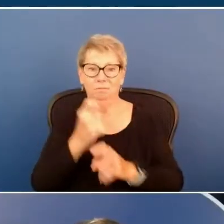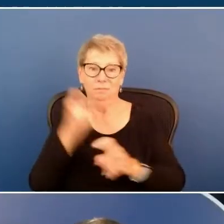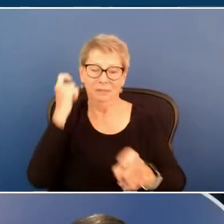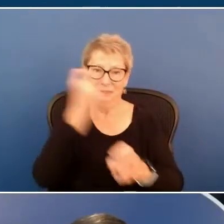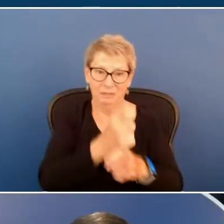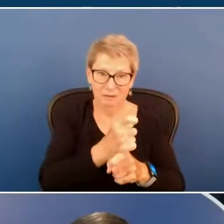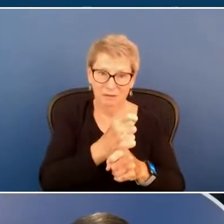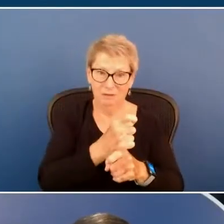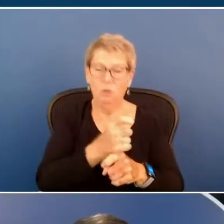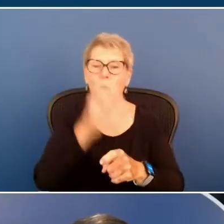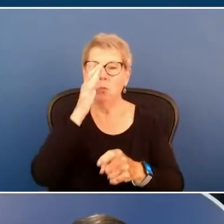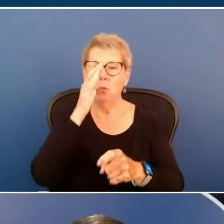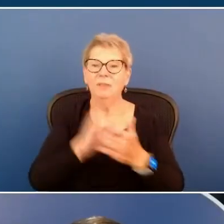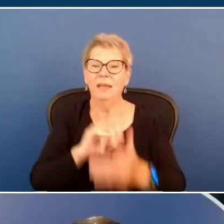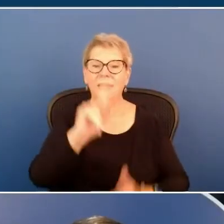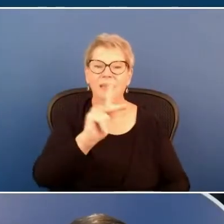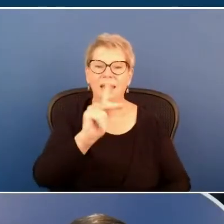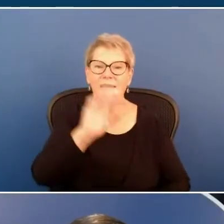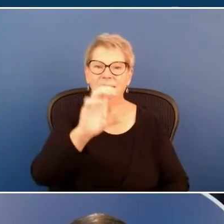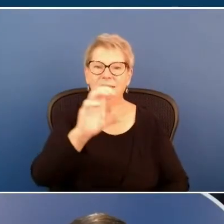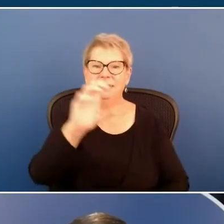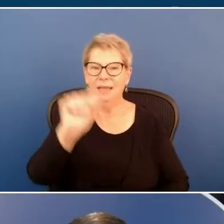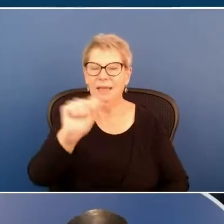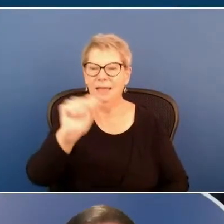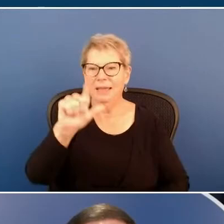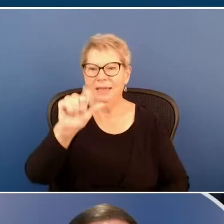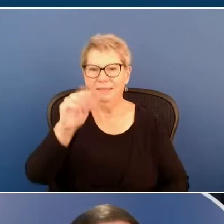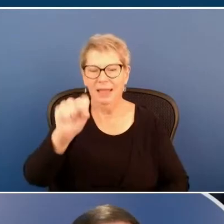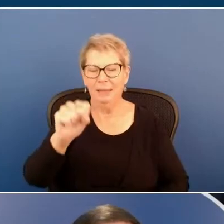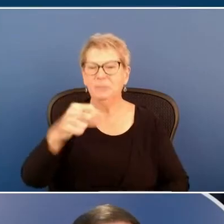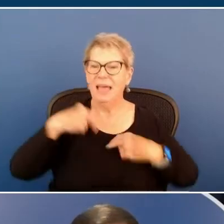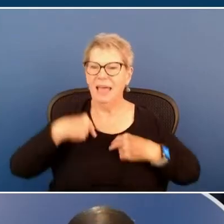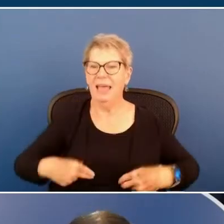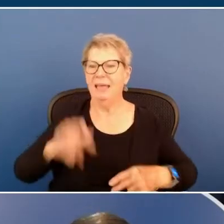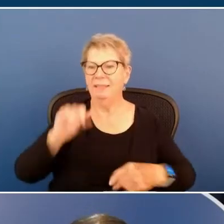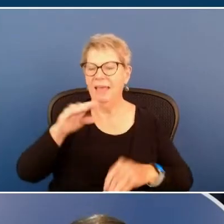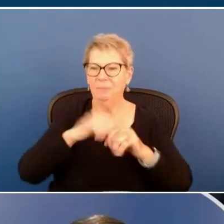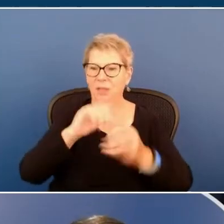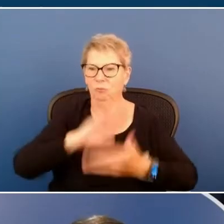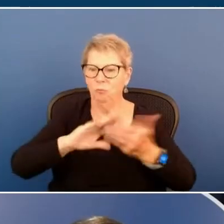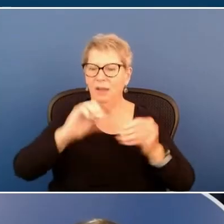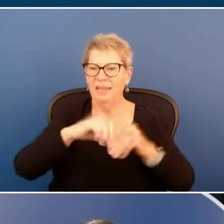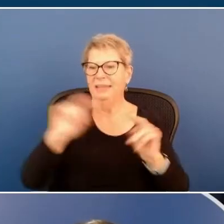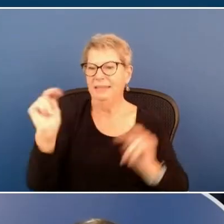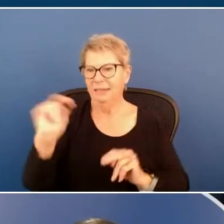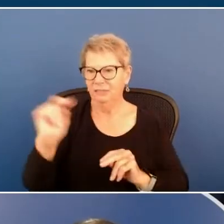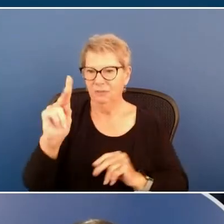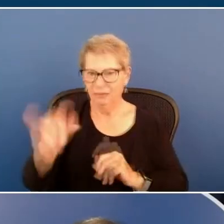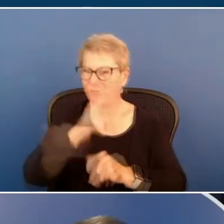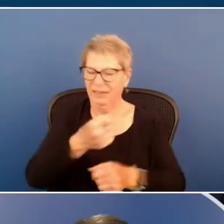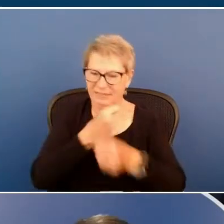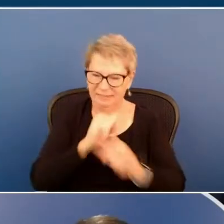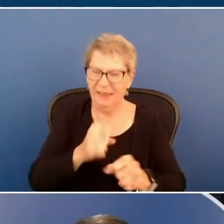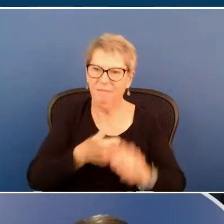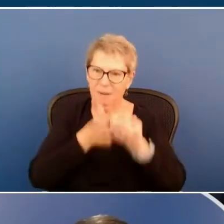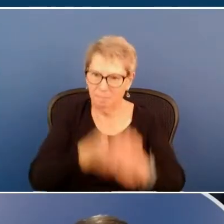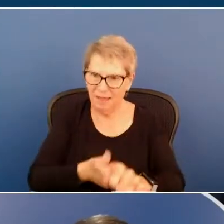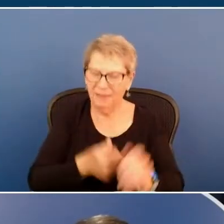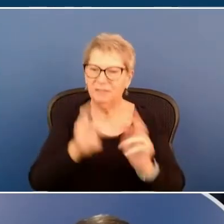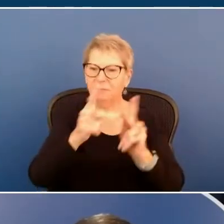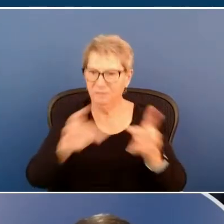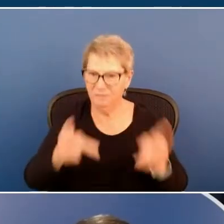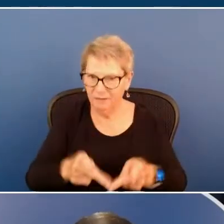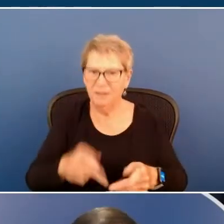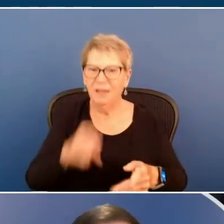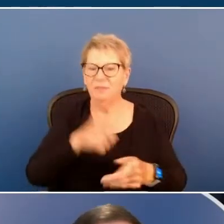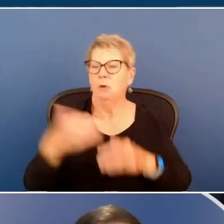be tasked with testing products before they're offered to patients. Beshear called it another step toward ensuring Kentuckians have access to safe products when